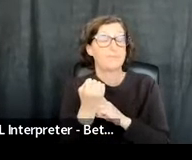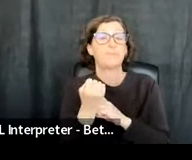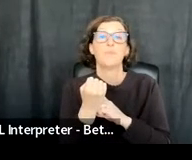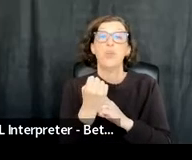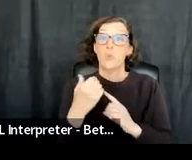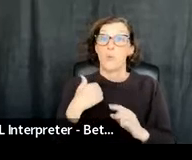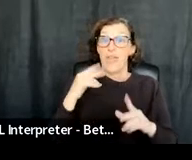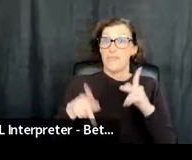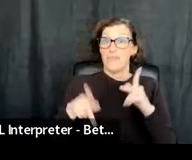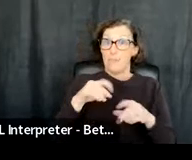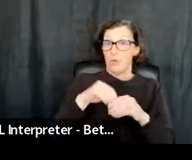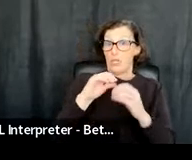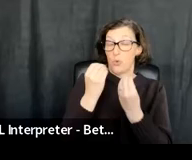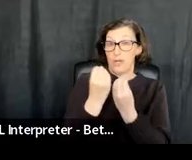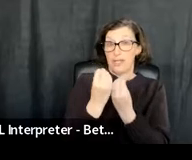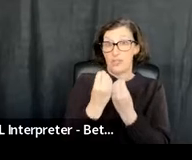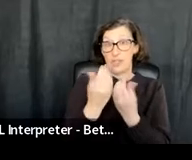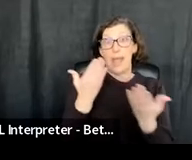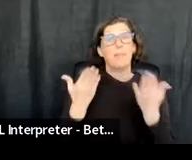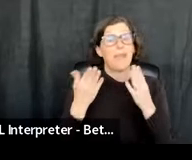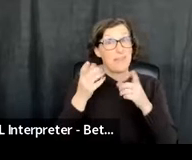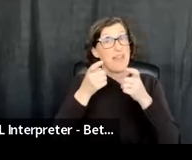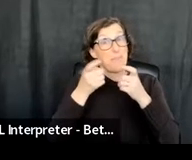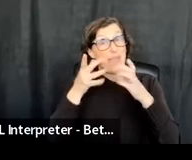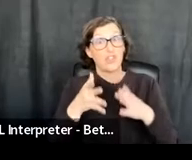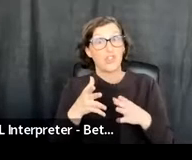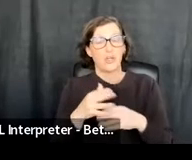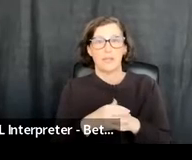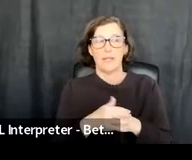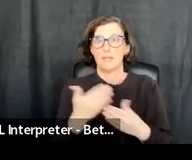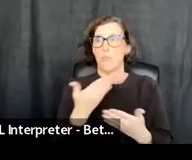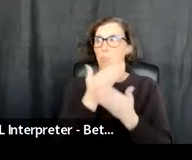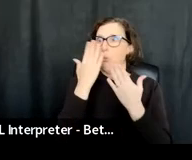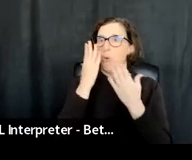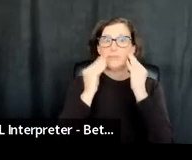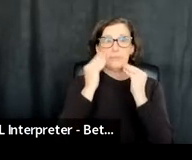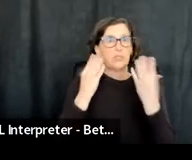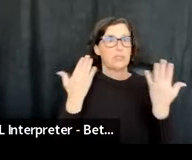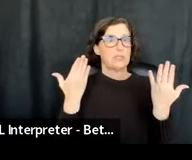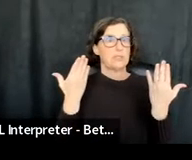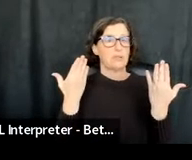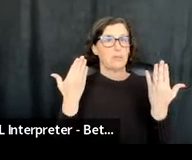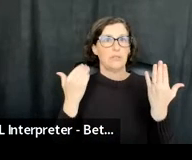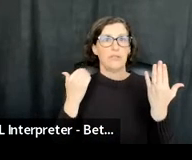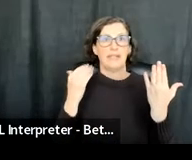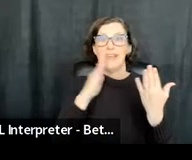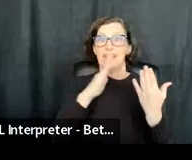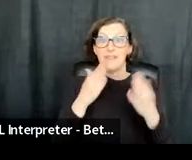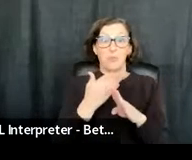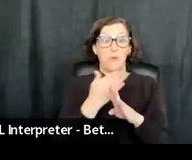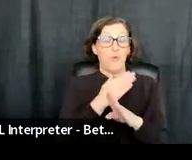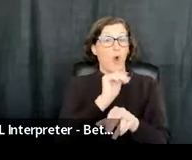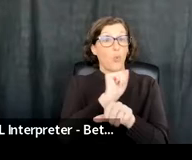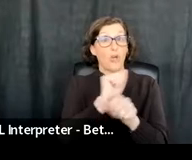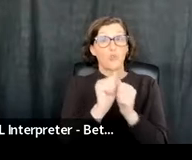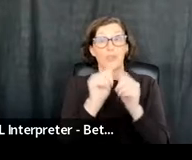folks in the organization, even management, that just don't have experience, don't have exposure to people with disabilities and